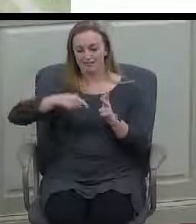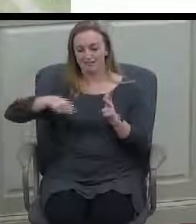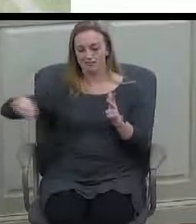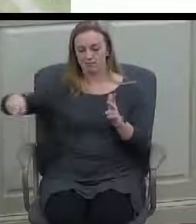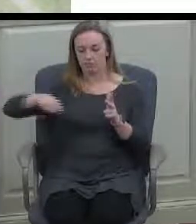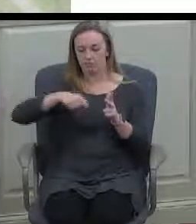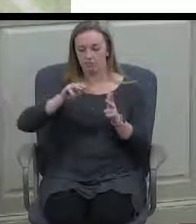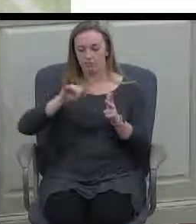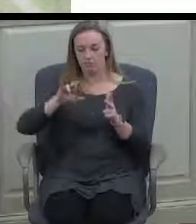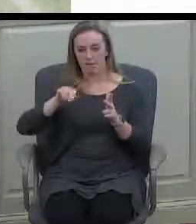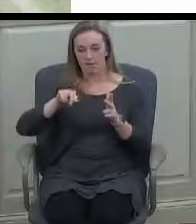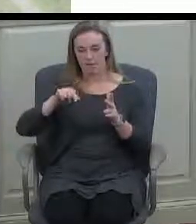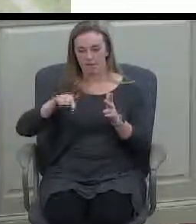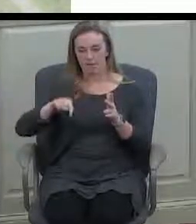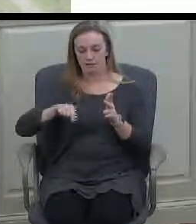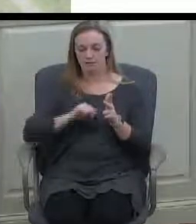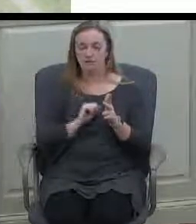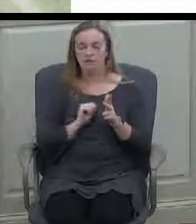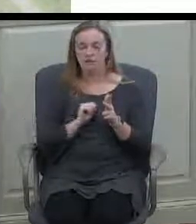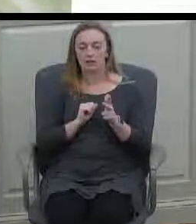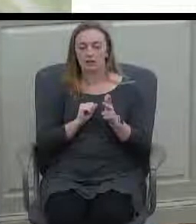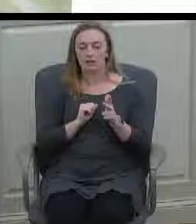slide and 2nd is on the right.